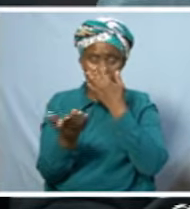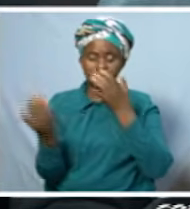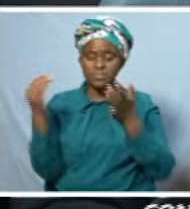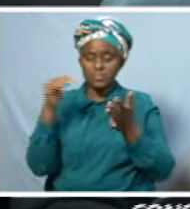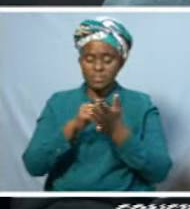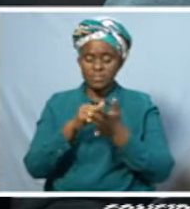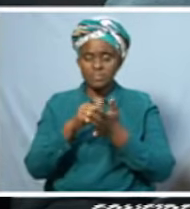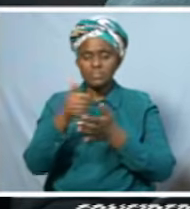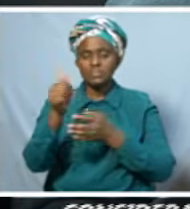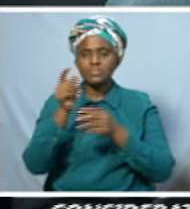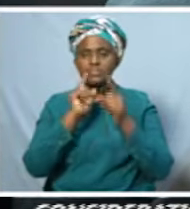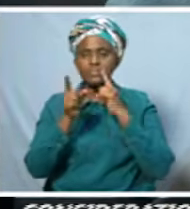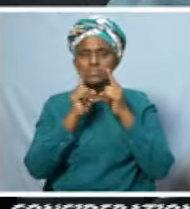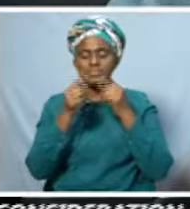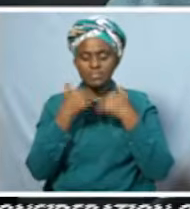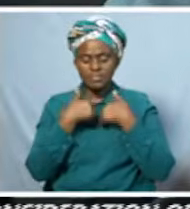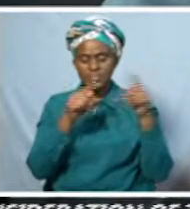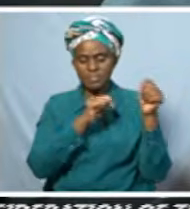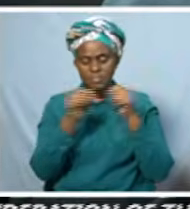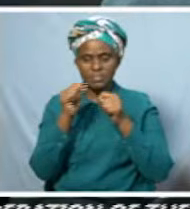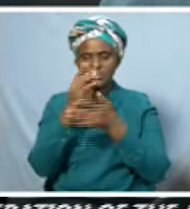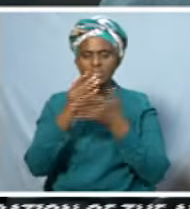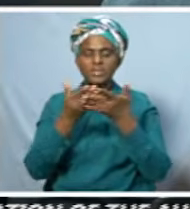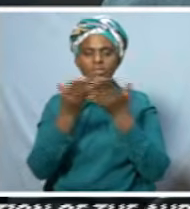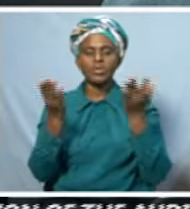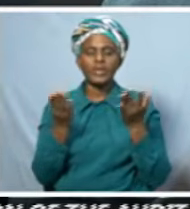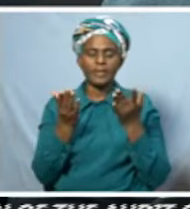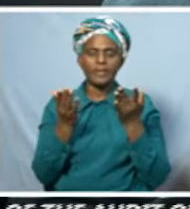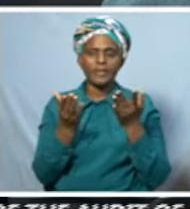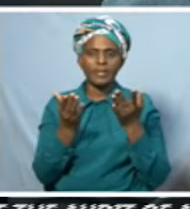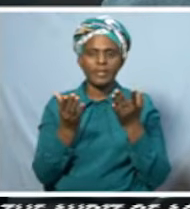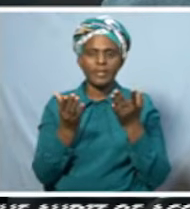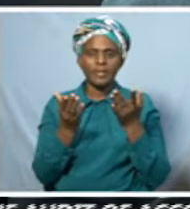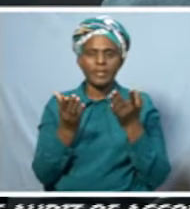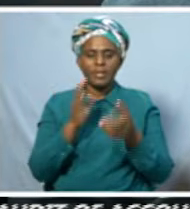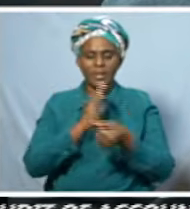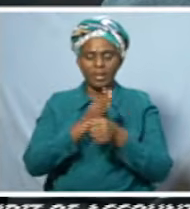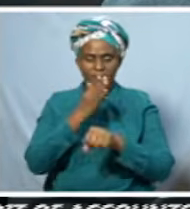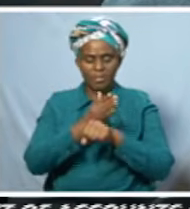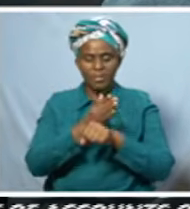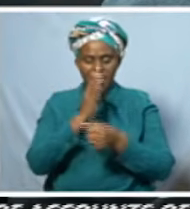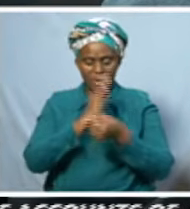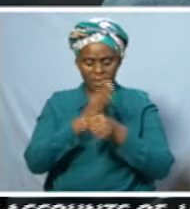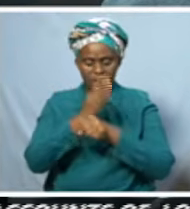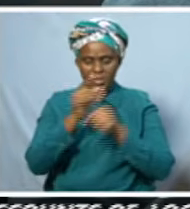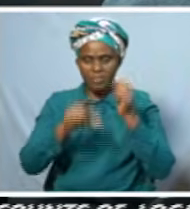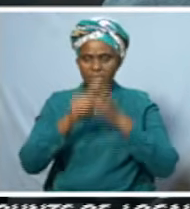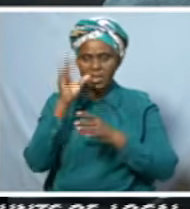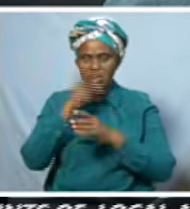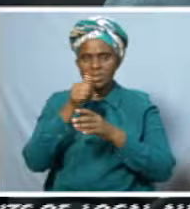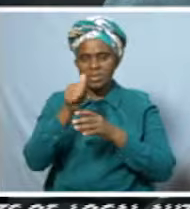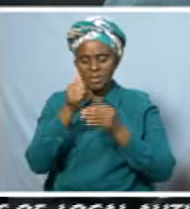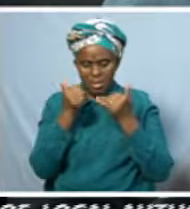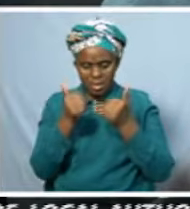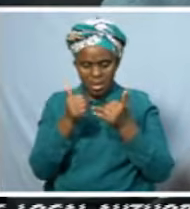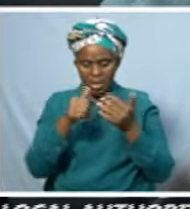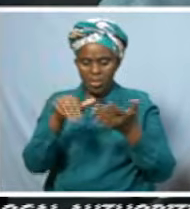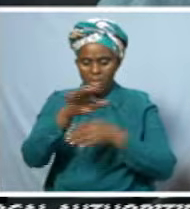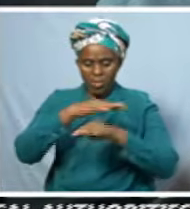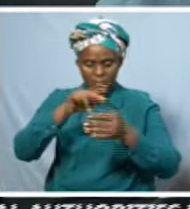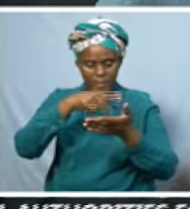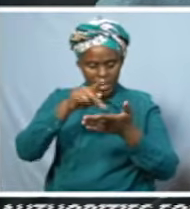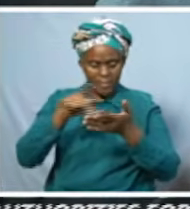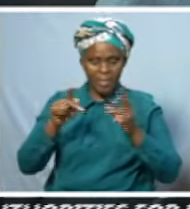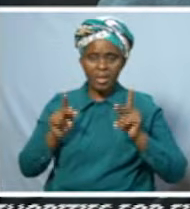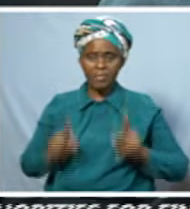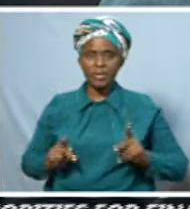Again, you are saying he has been transferred somewhere. After you have discovered you were overpaying this